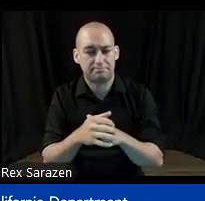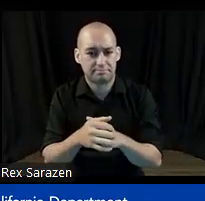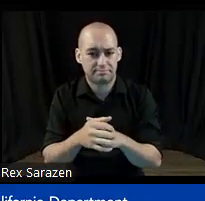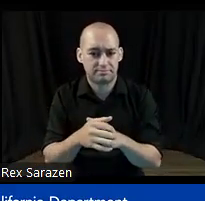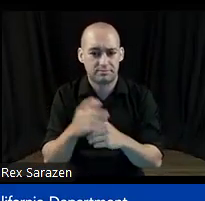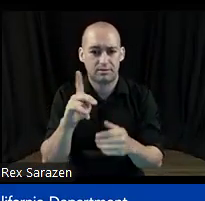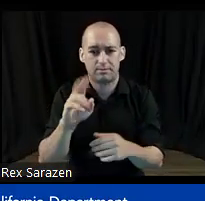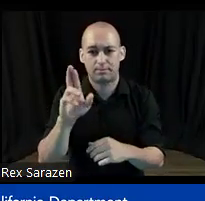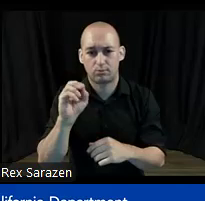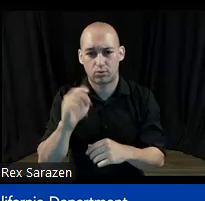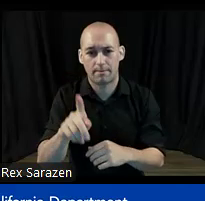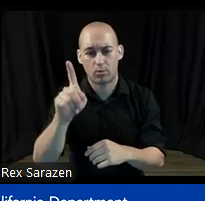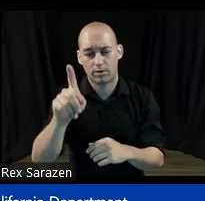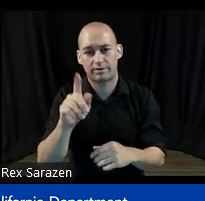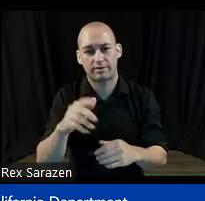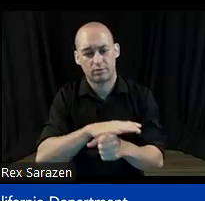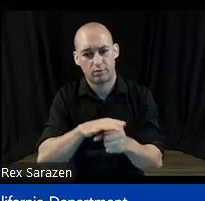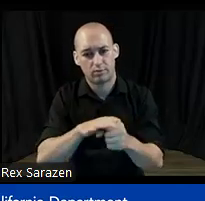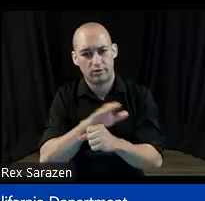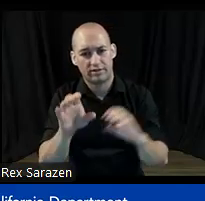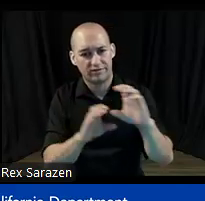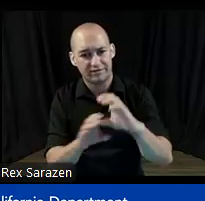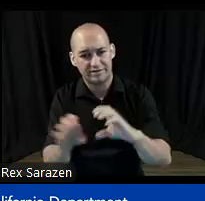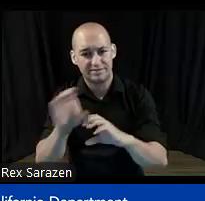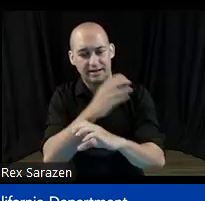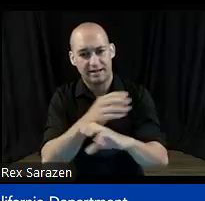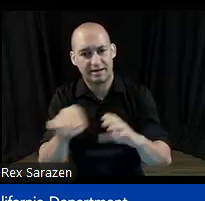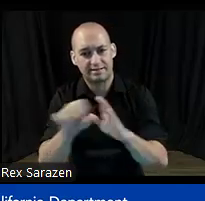local investments and statewide workforce enhancements.